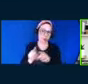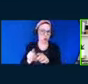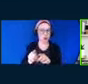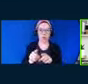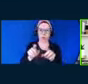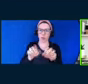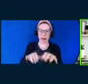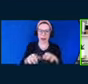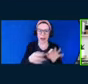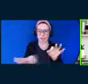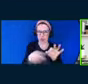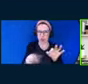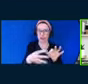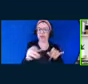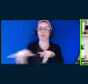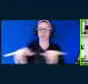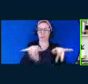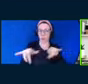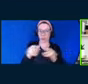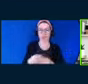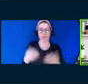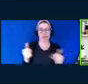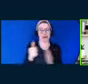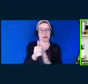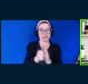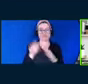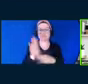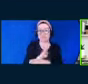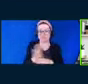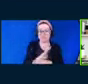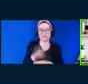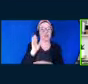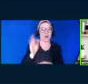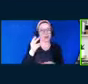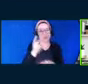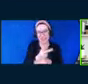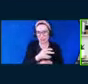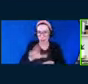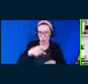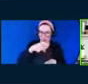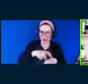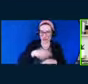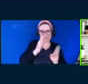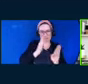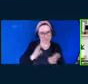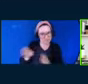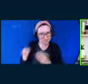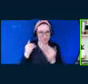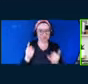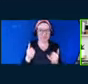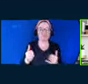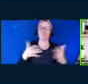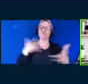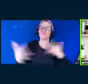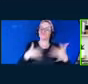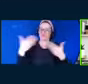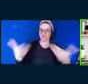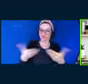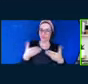recorded. So now, due to our packed agenda, I'm going to be your timekeeper for today, and I am excited to introduce